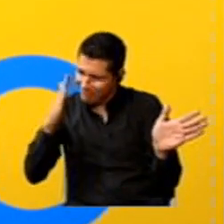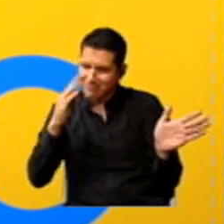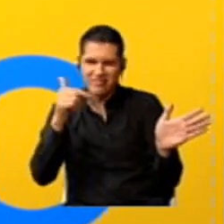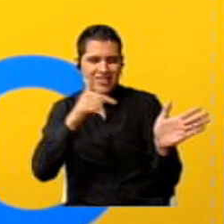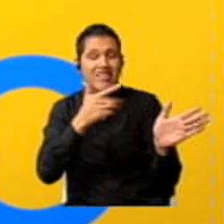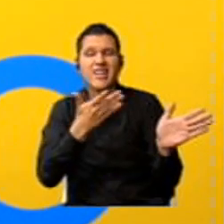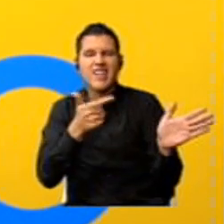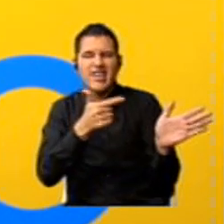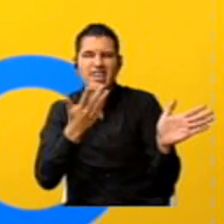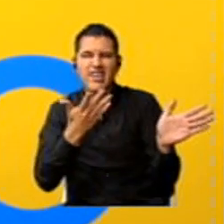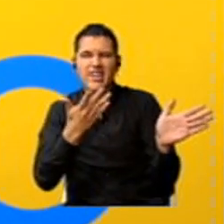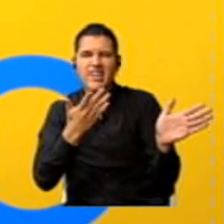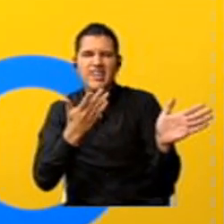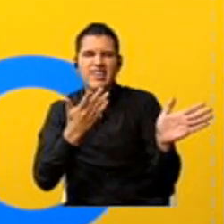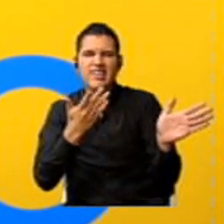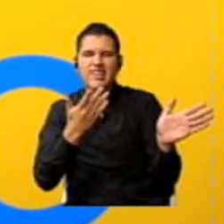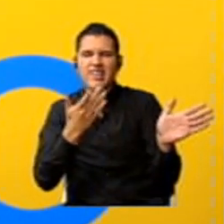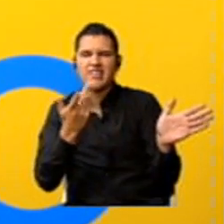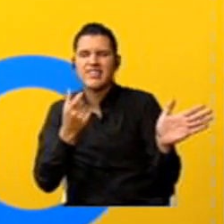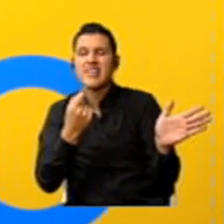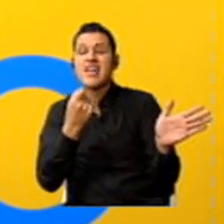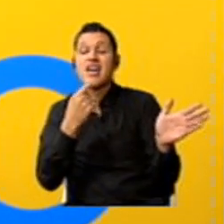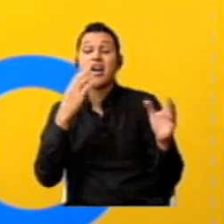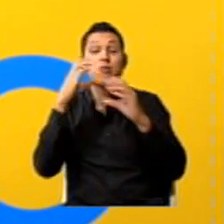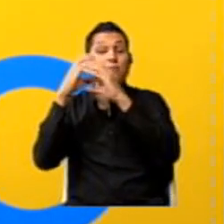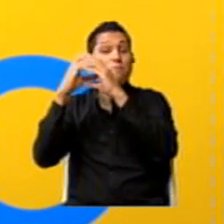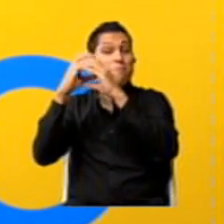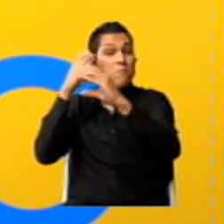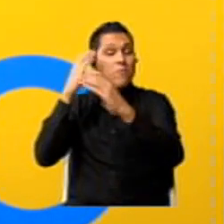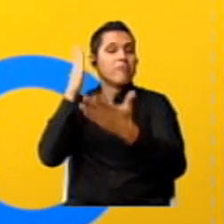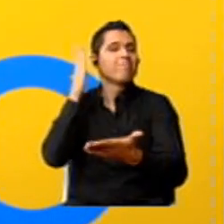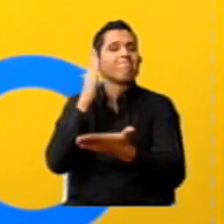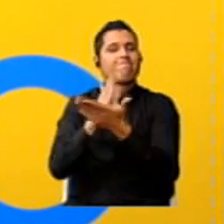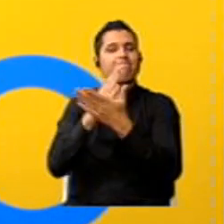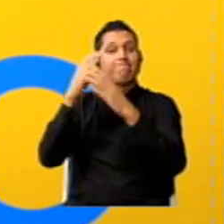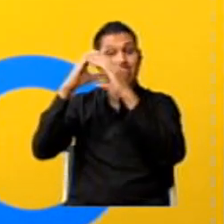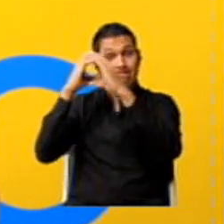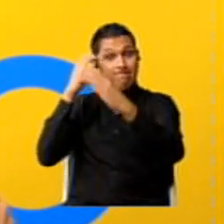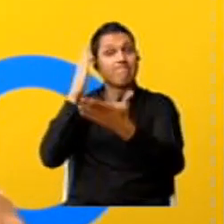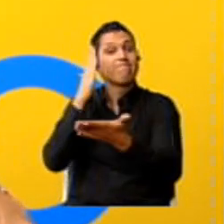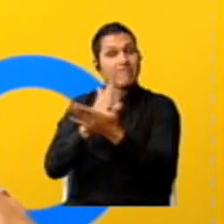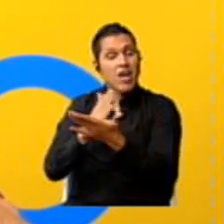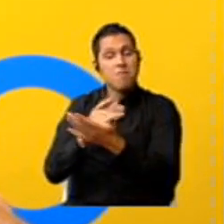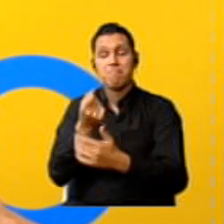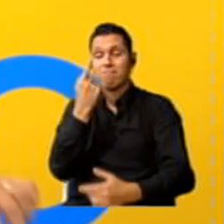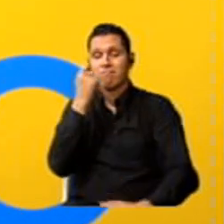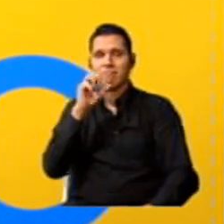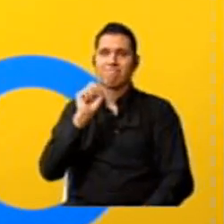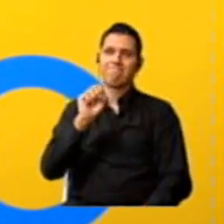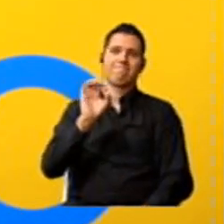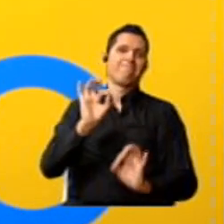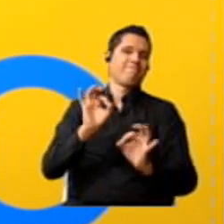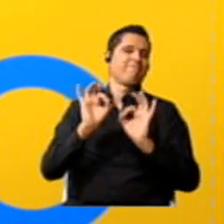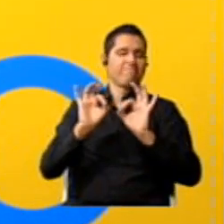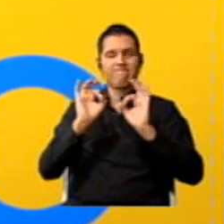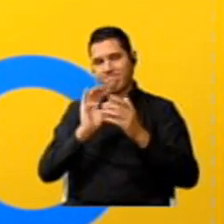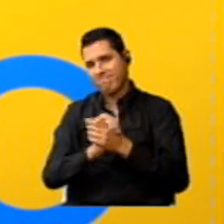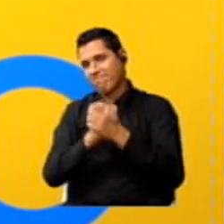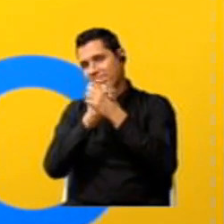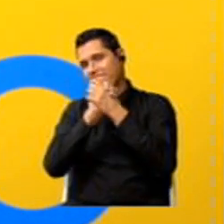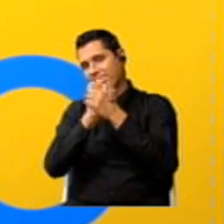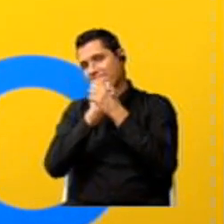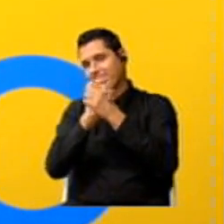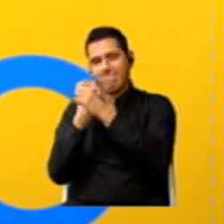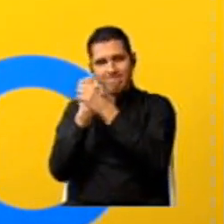It's the bus station or the bus stop. Very good.